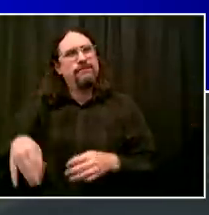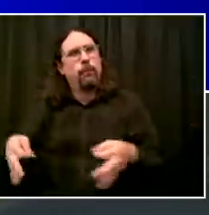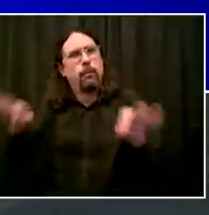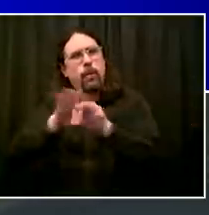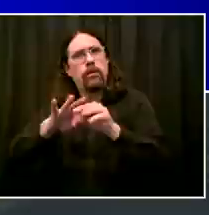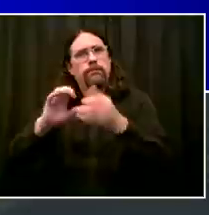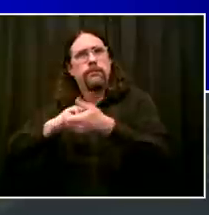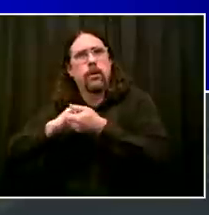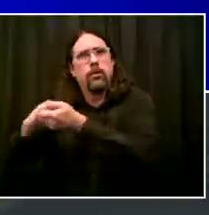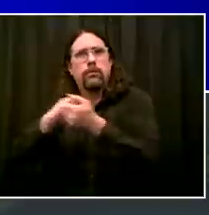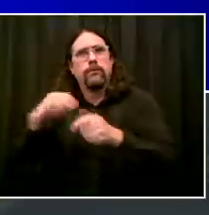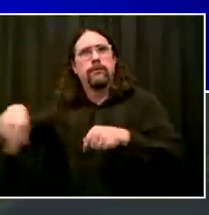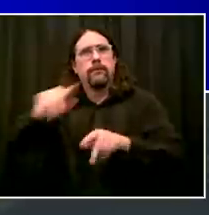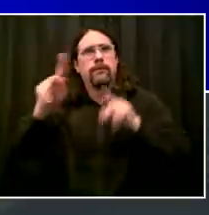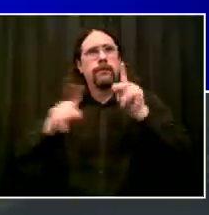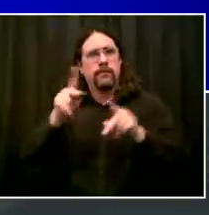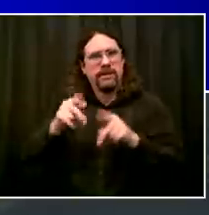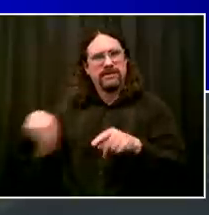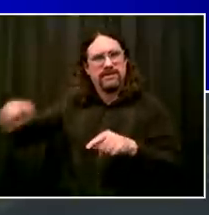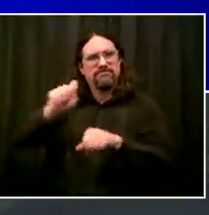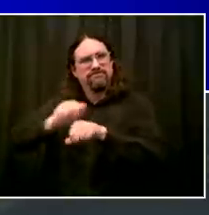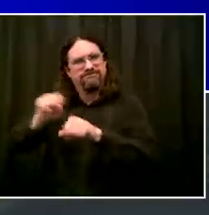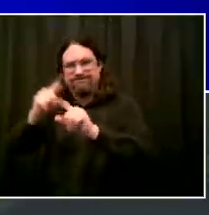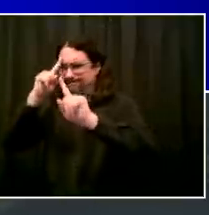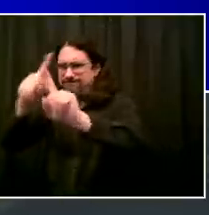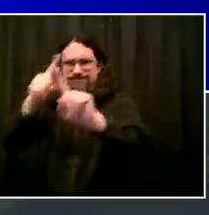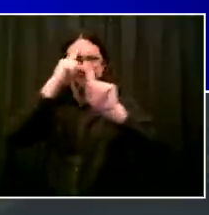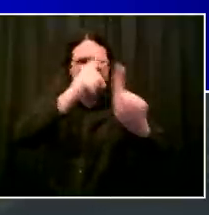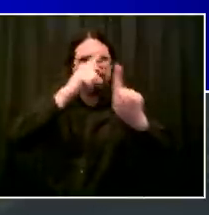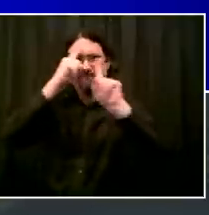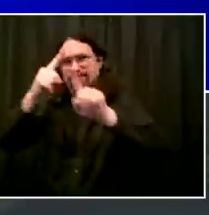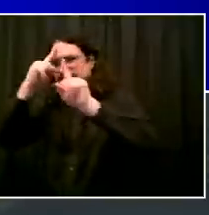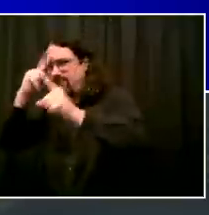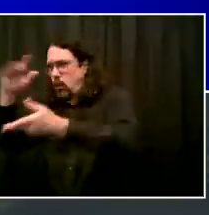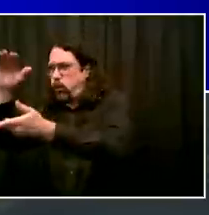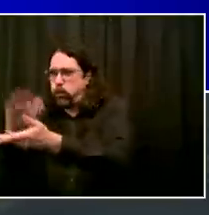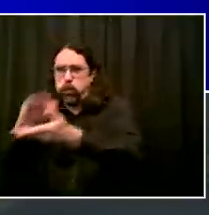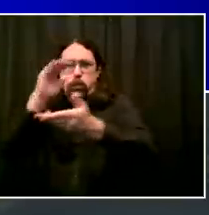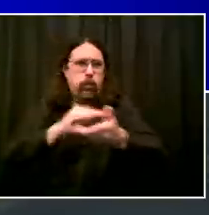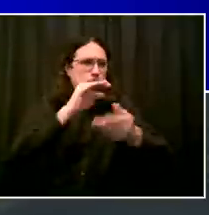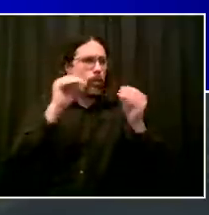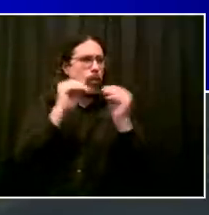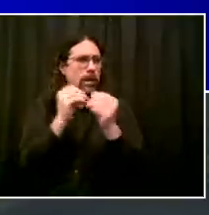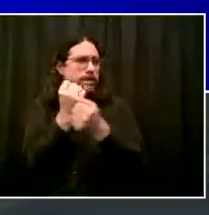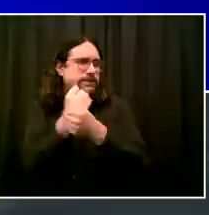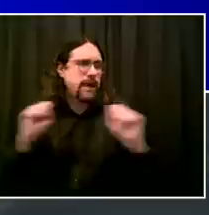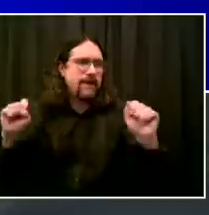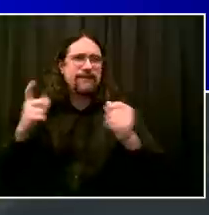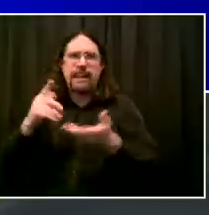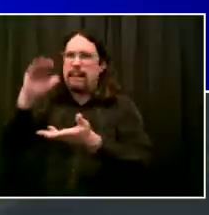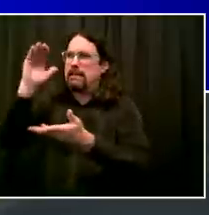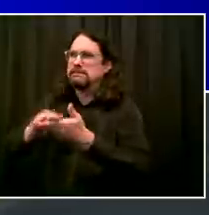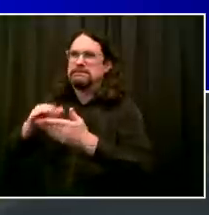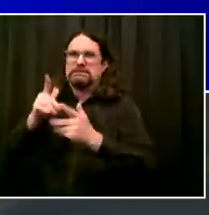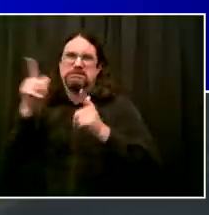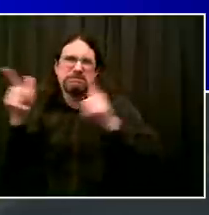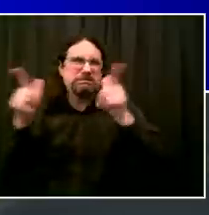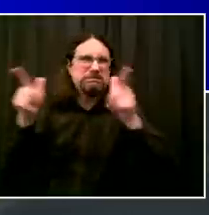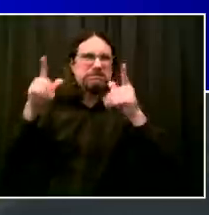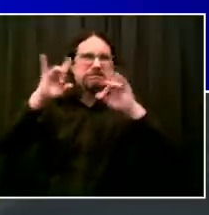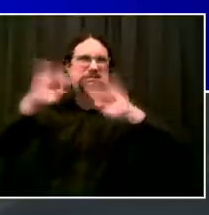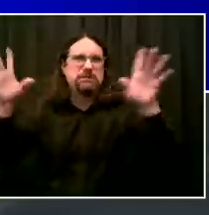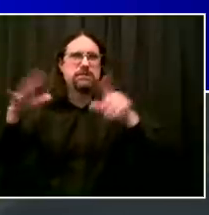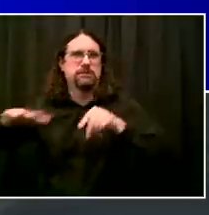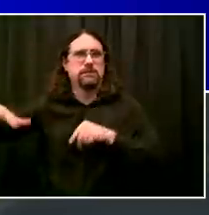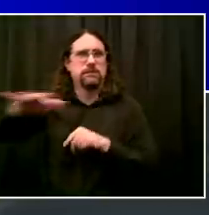lives. So as a result of this conversation yesterday, we agreed that it made sense for the Cure Violence movement to